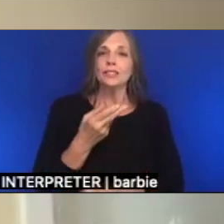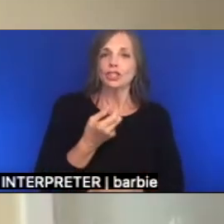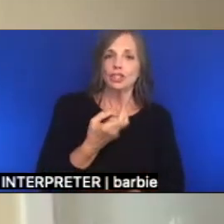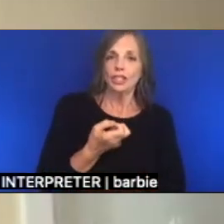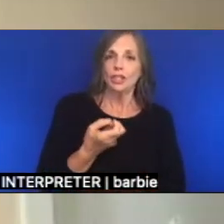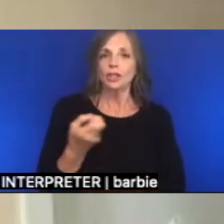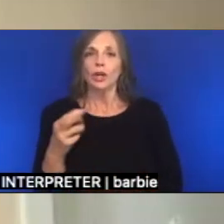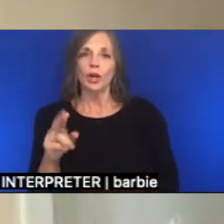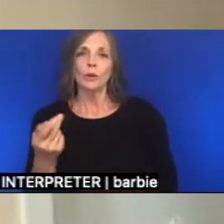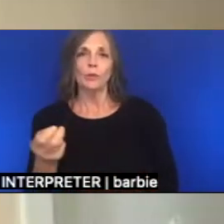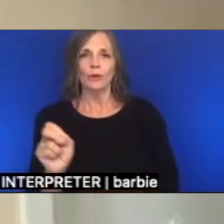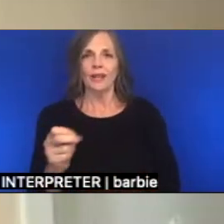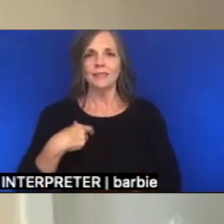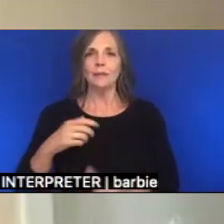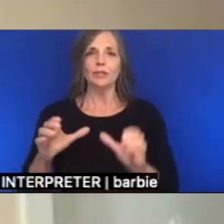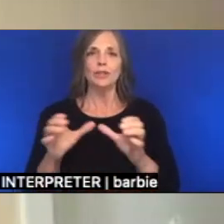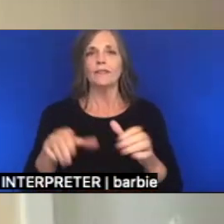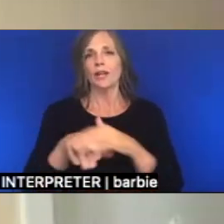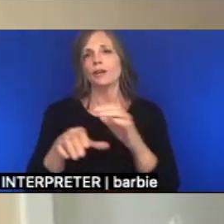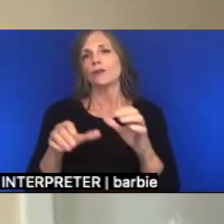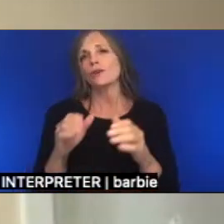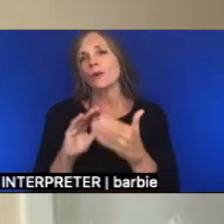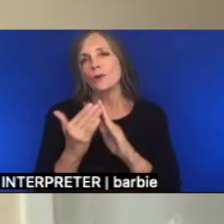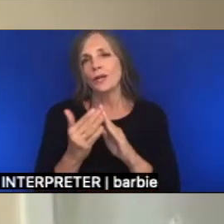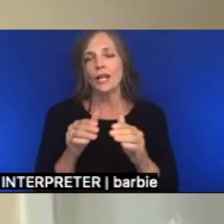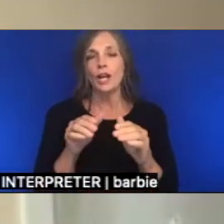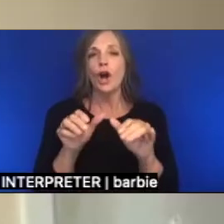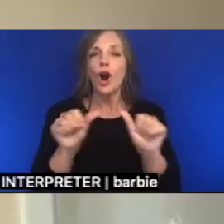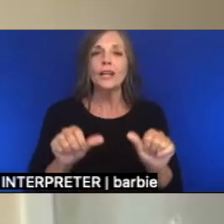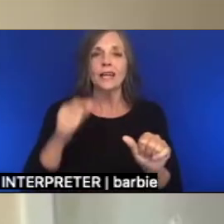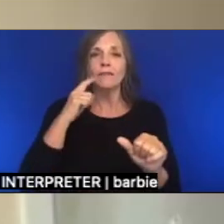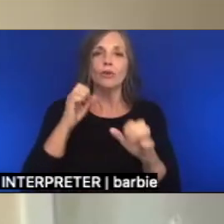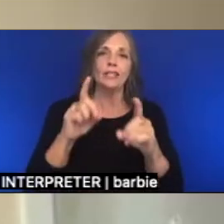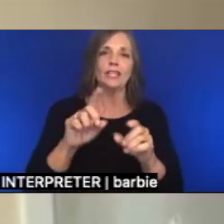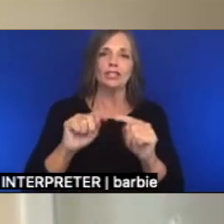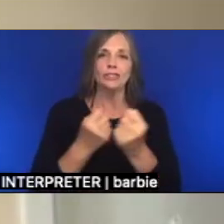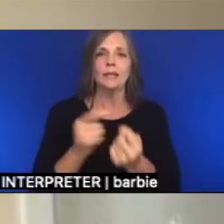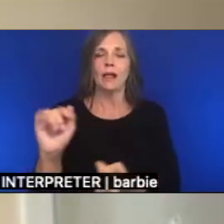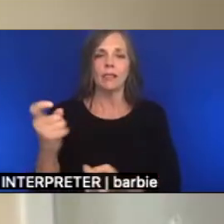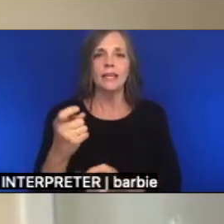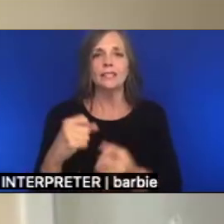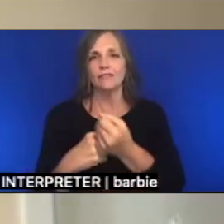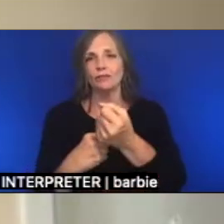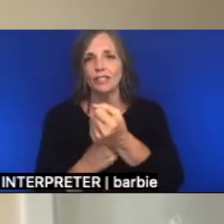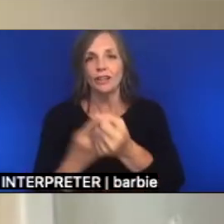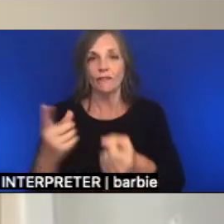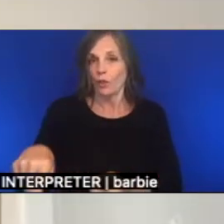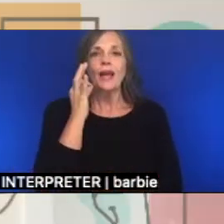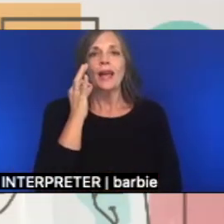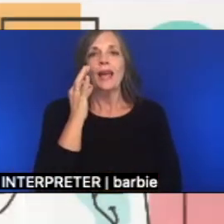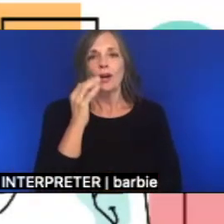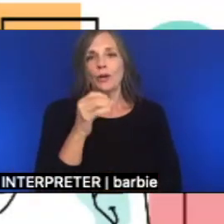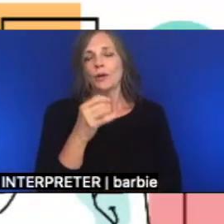mouthful. For those who can't access this meetup visually, I'm a white woman with medium length strawberry blonde hair, and I'm wearing glasses